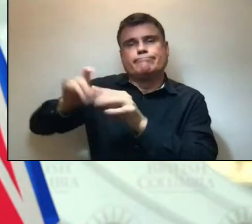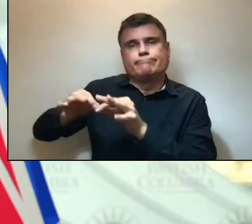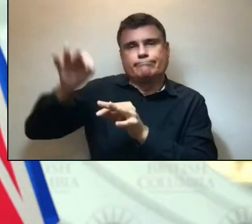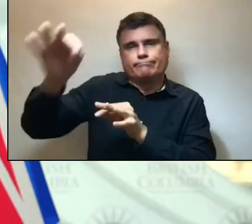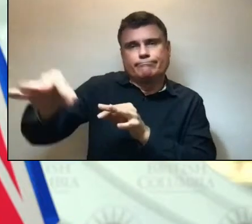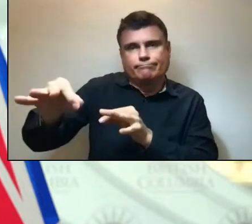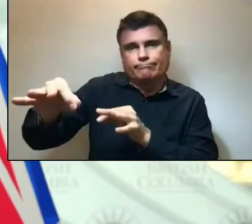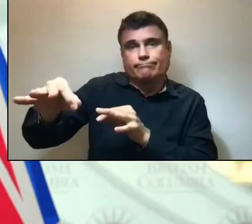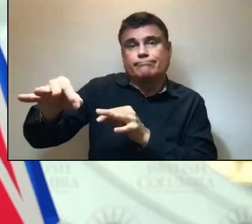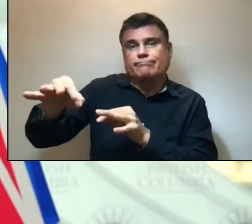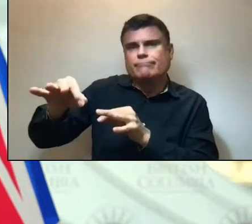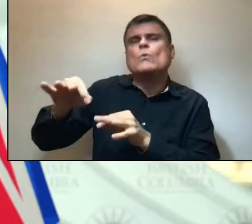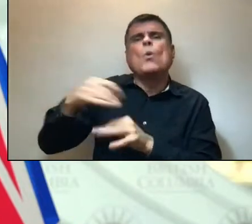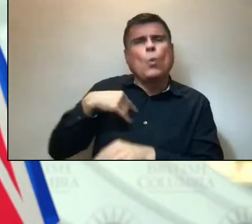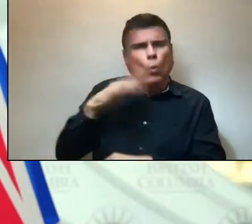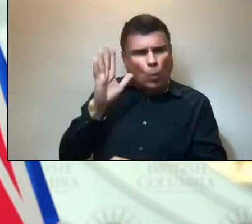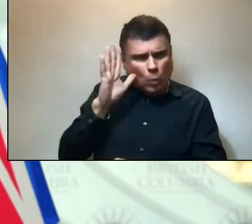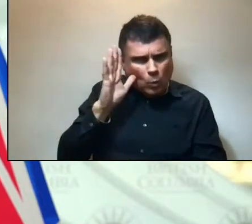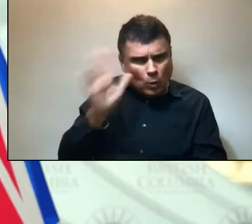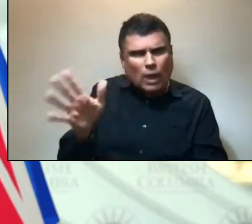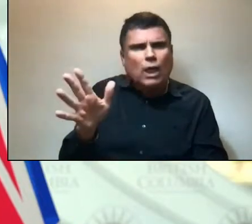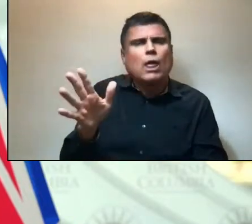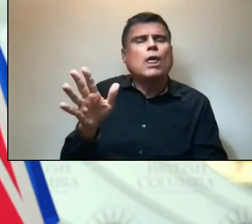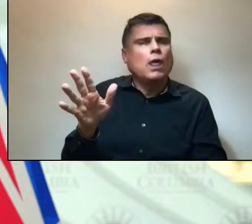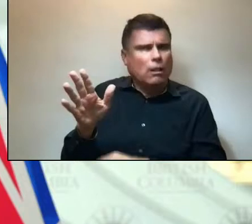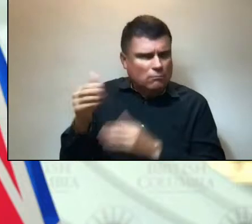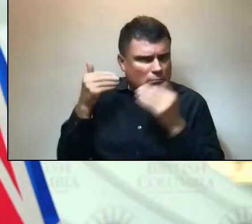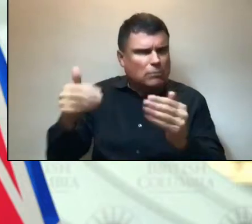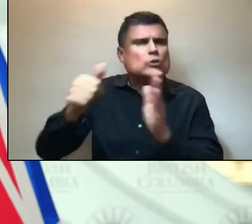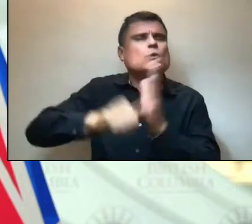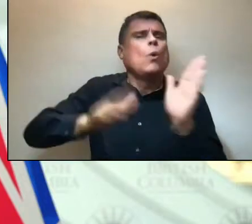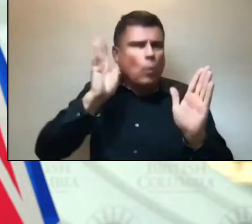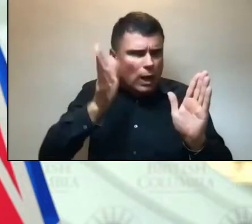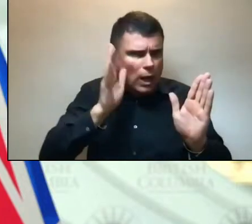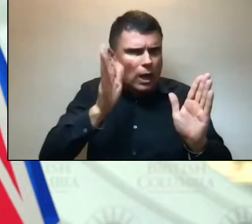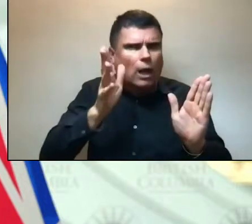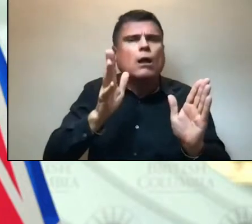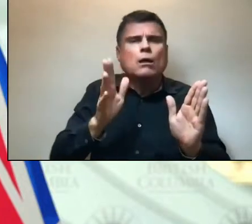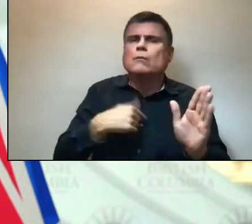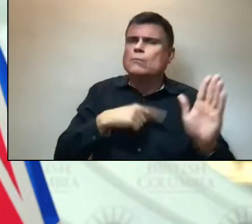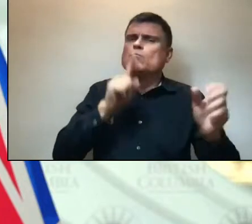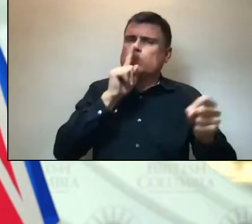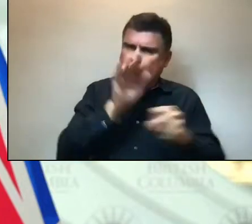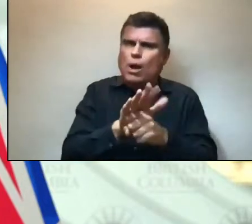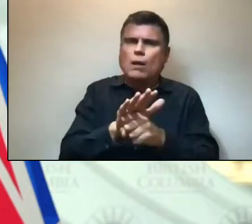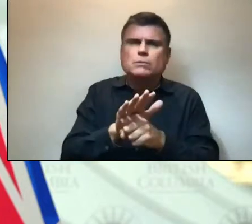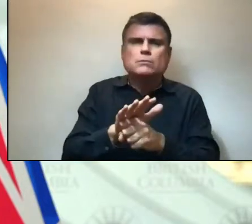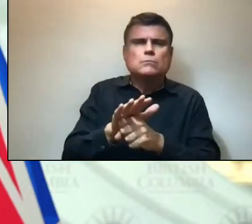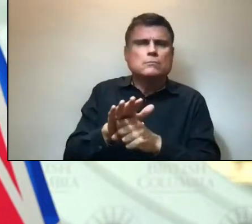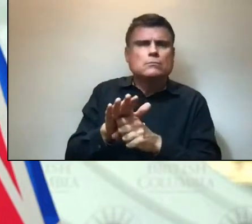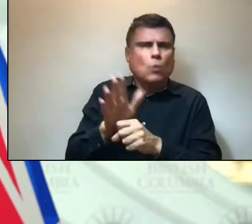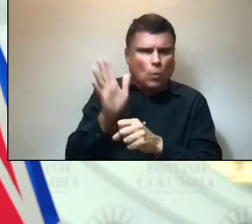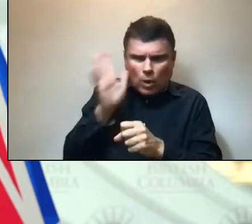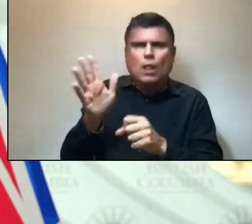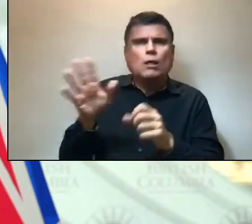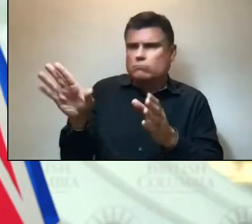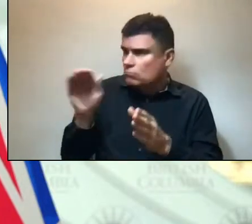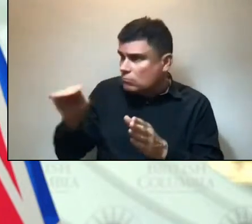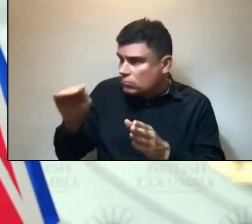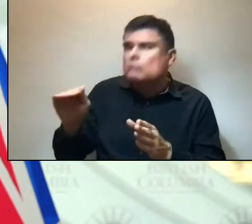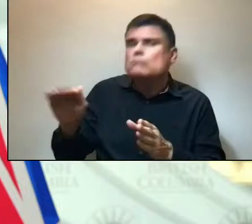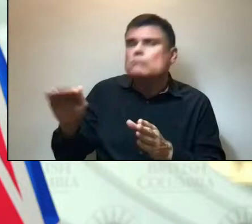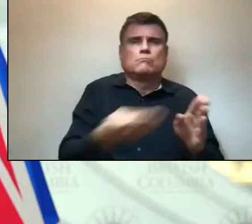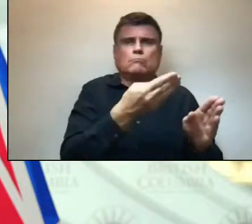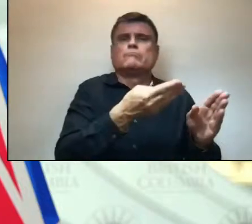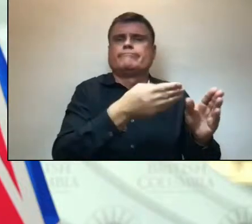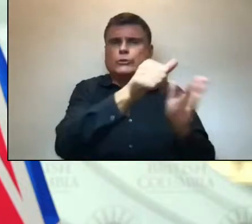surgical renewal commitment, and it is a promise that we have and will keep. I want to also note, of course, that the